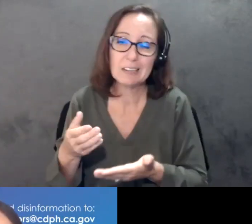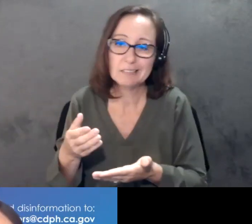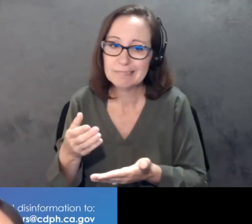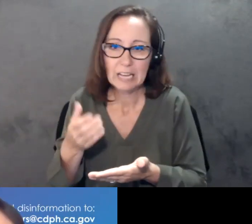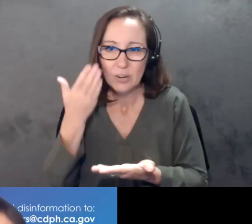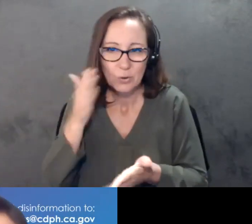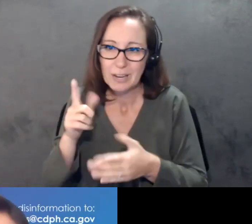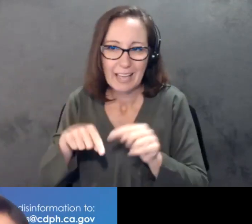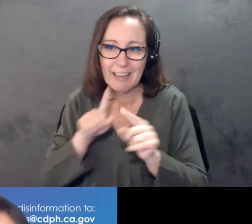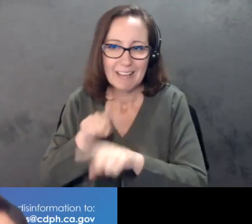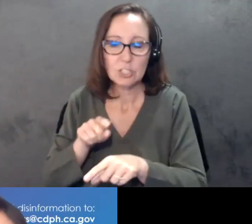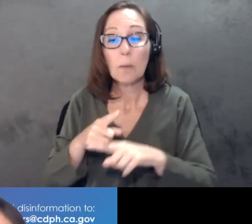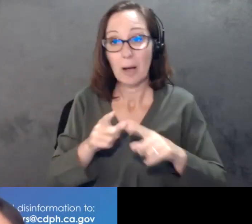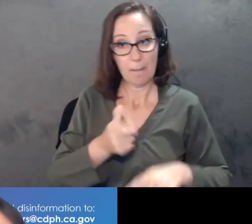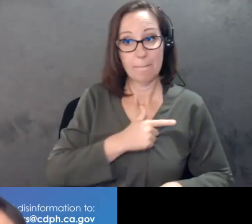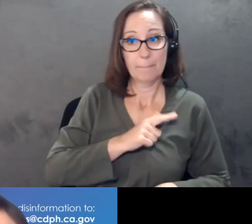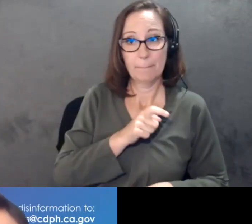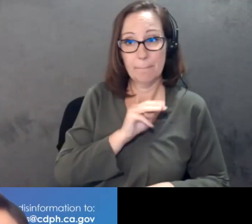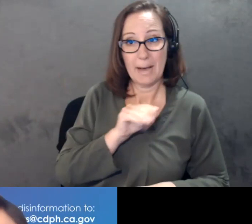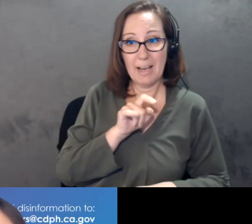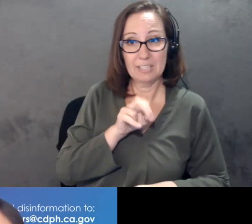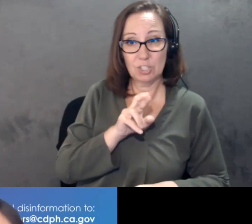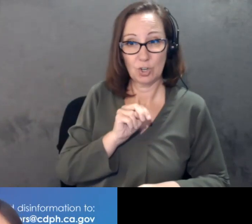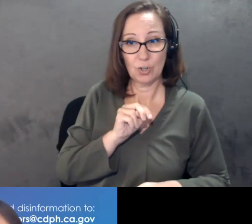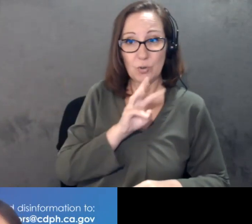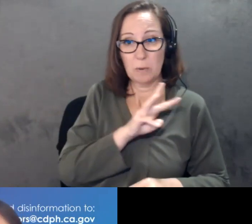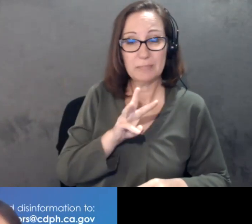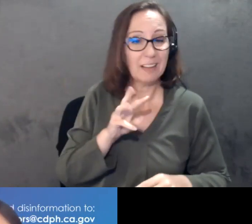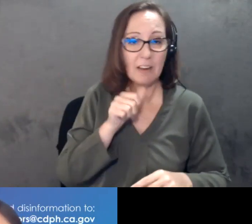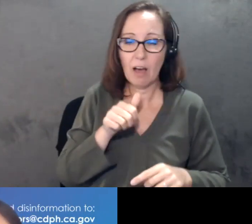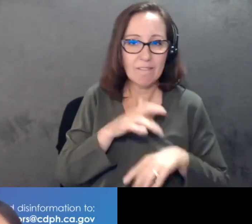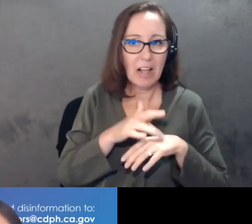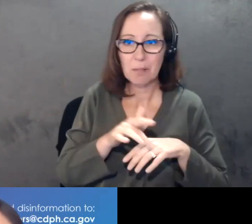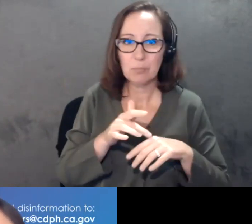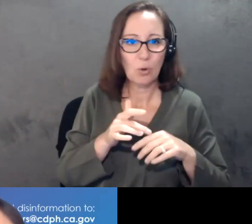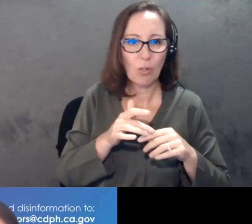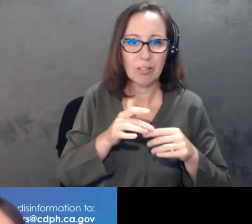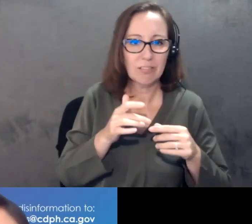if you're not able to get the services that you need through My Turn, the